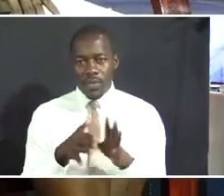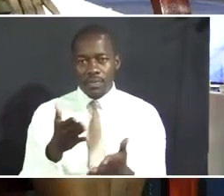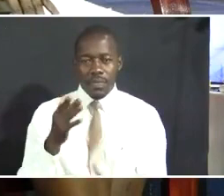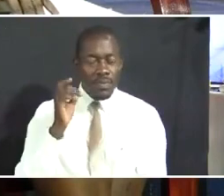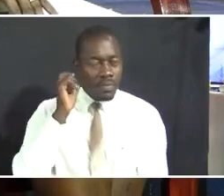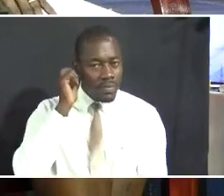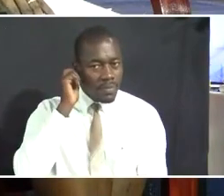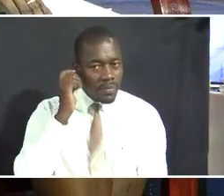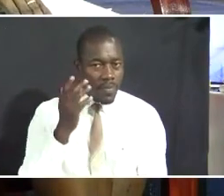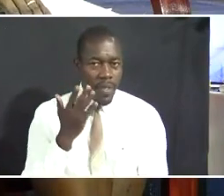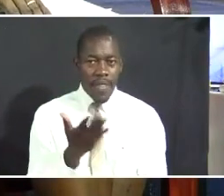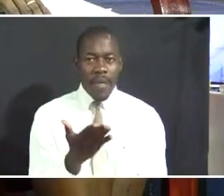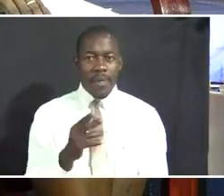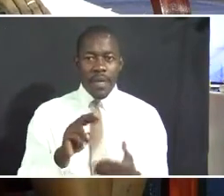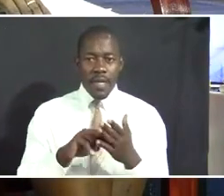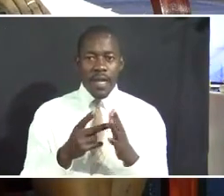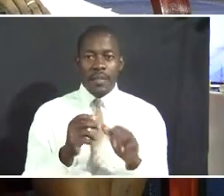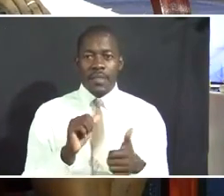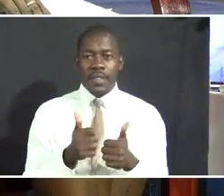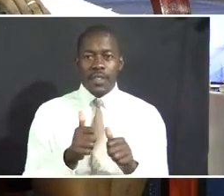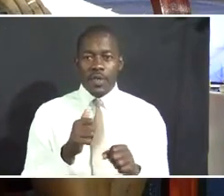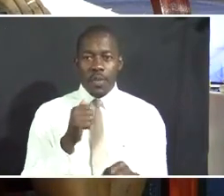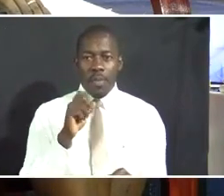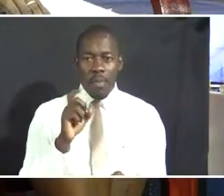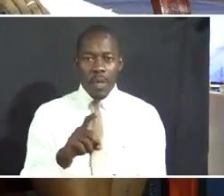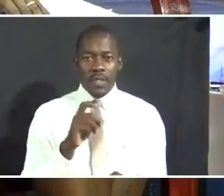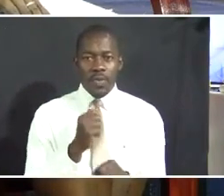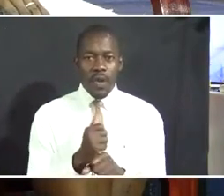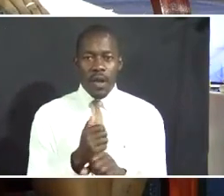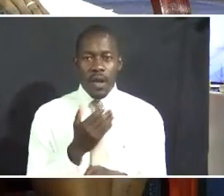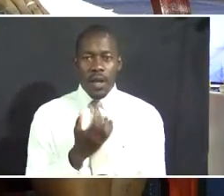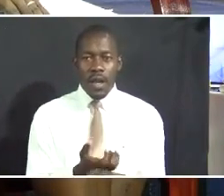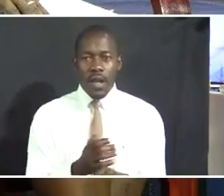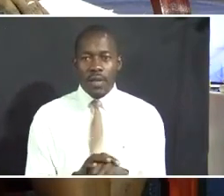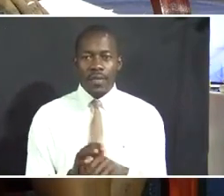may have to work very hard. Another challenge is